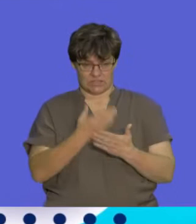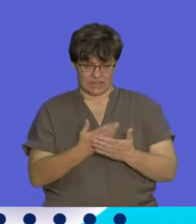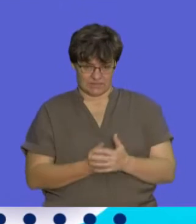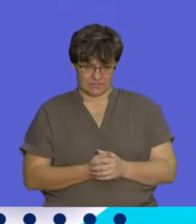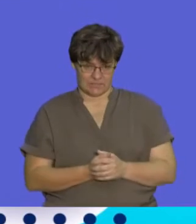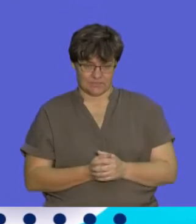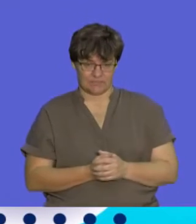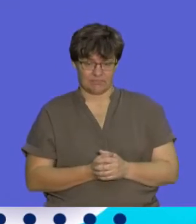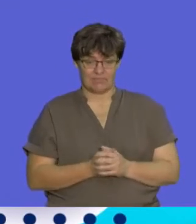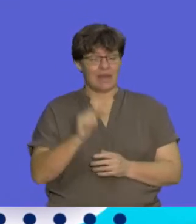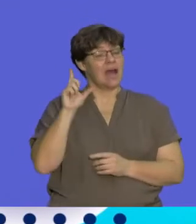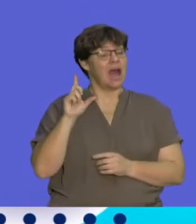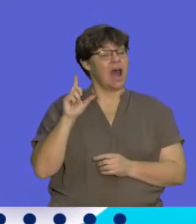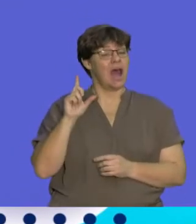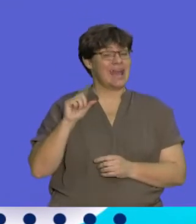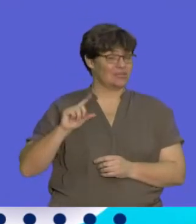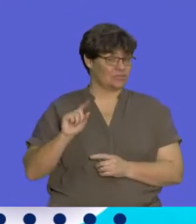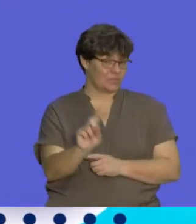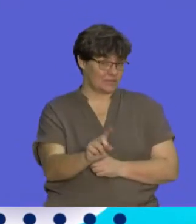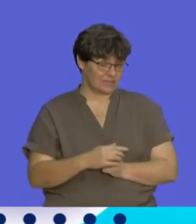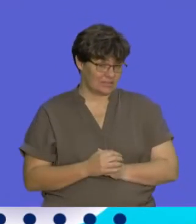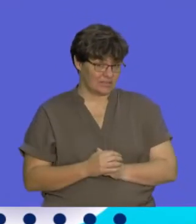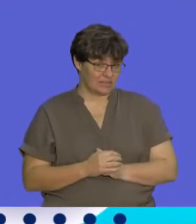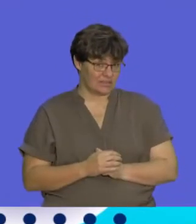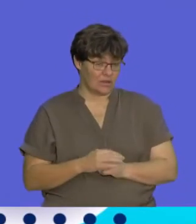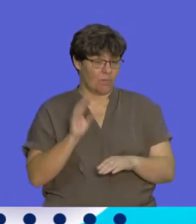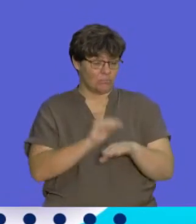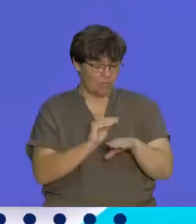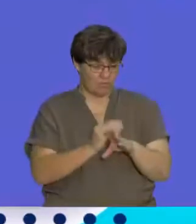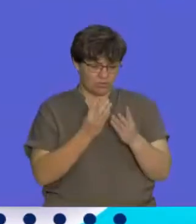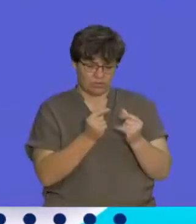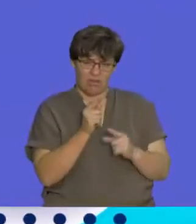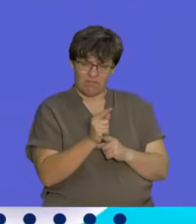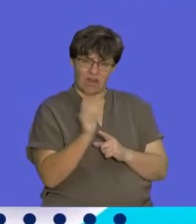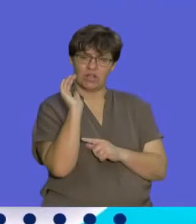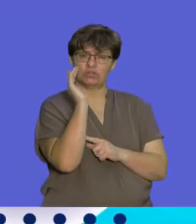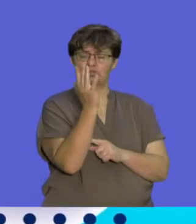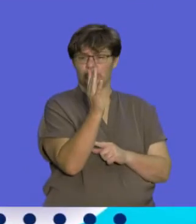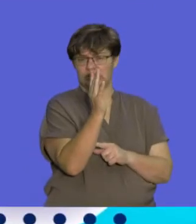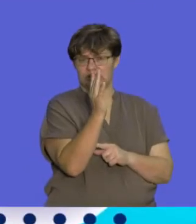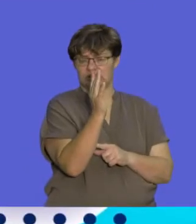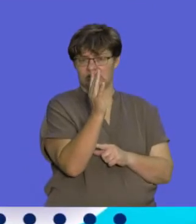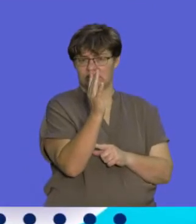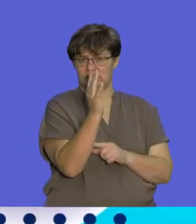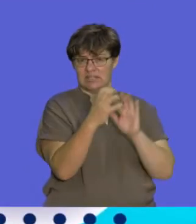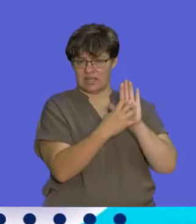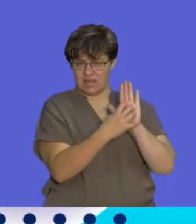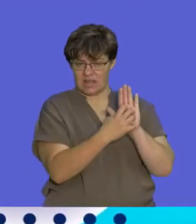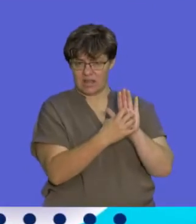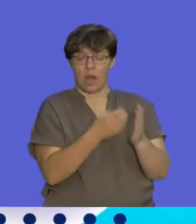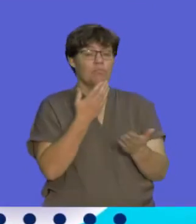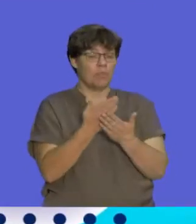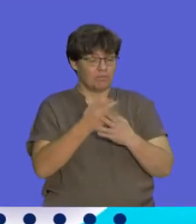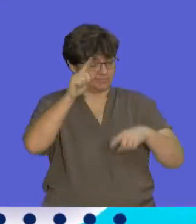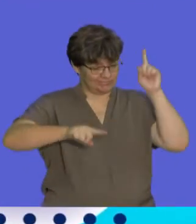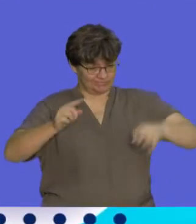very interesting is that when we get problems to solve with tree diagrams, we're often given different probabilities,